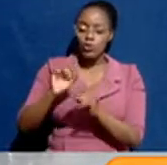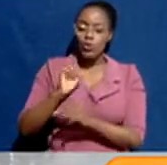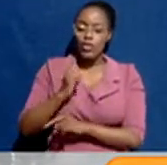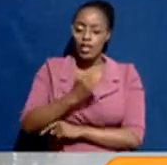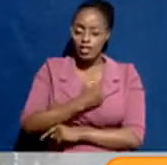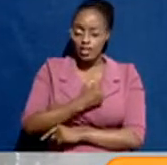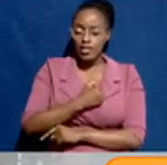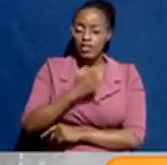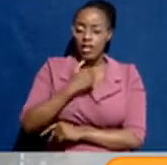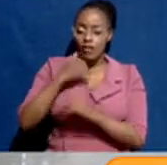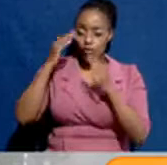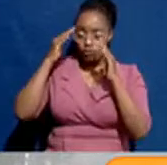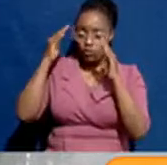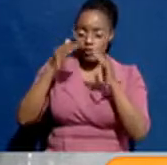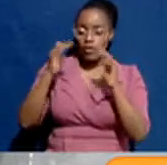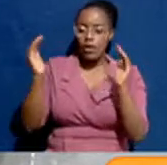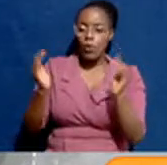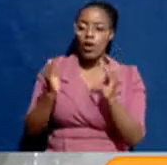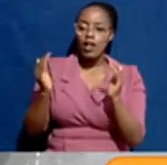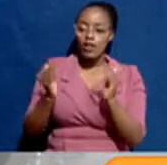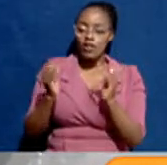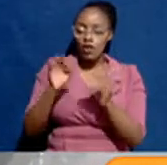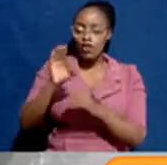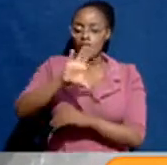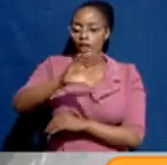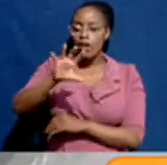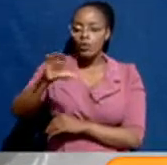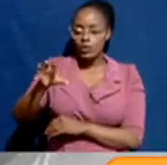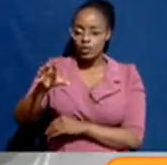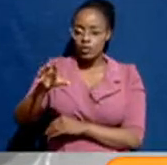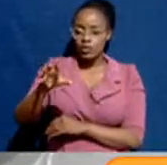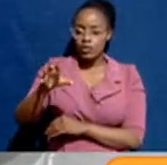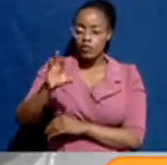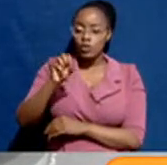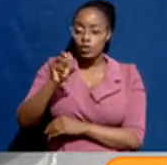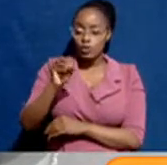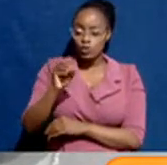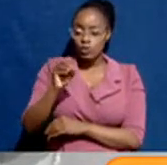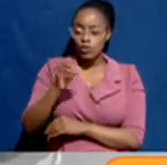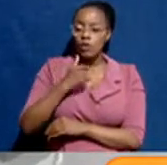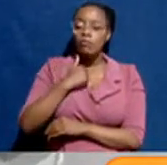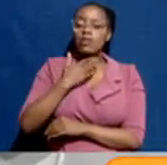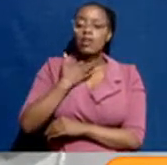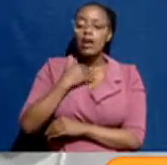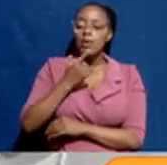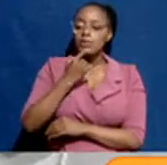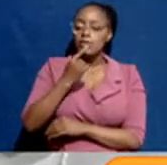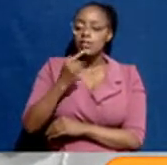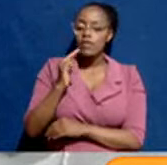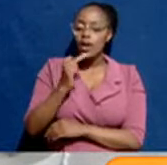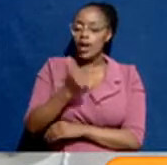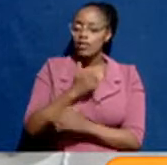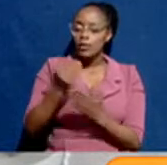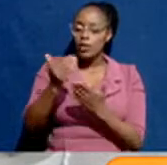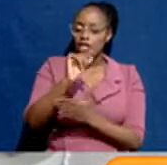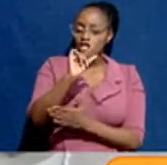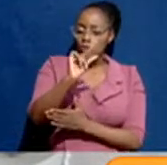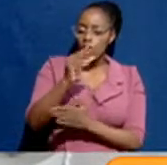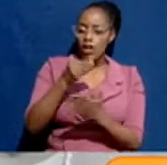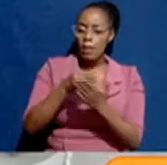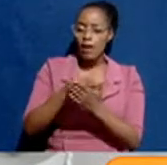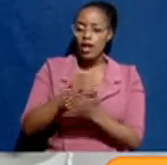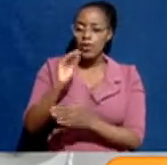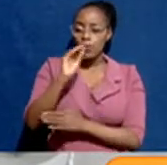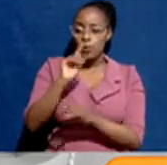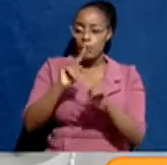has been looking into the welfare of the counties. Mm. So I don't want to say we are collecting very little,